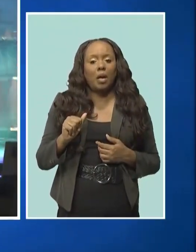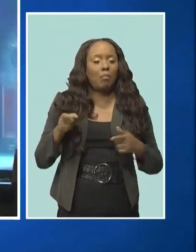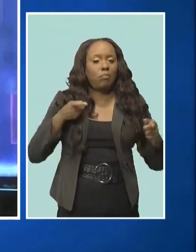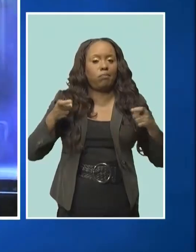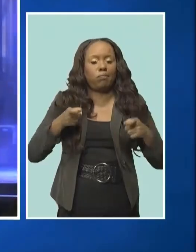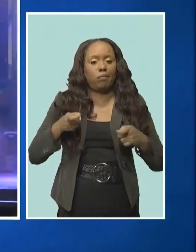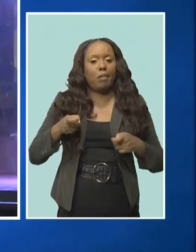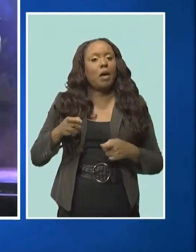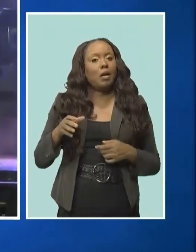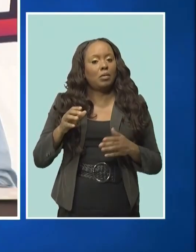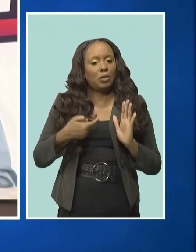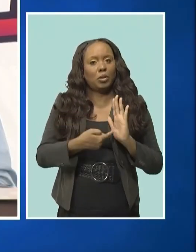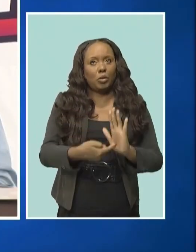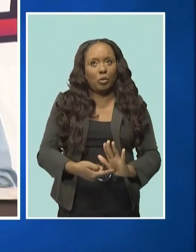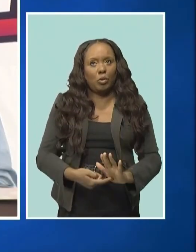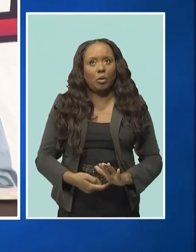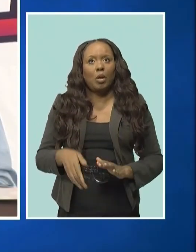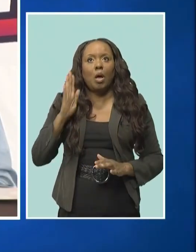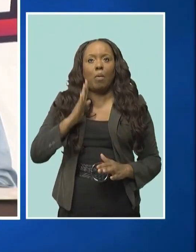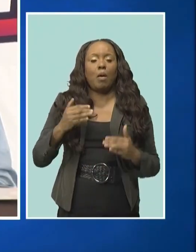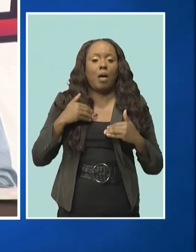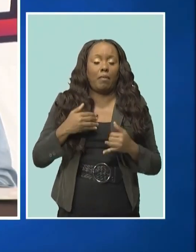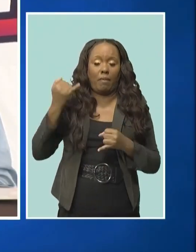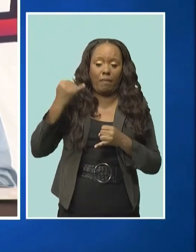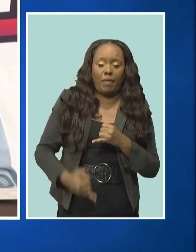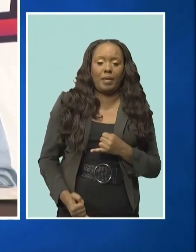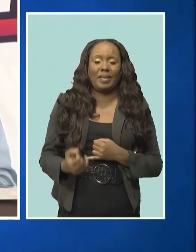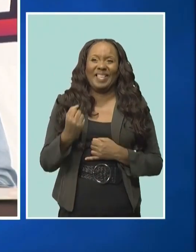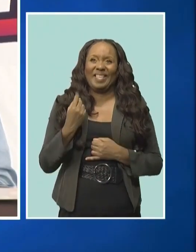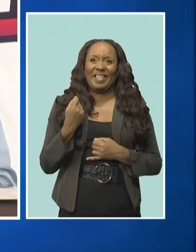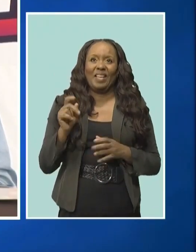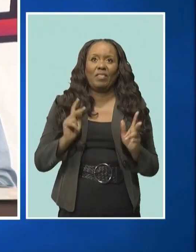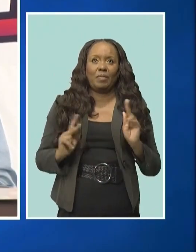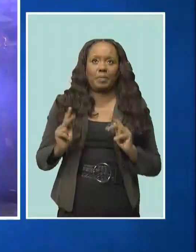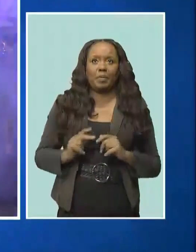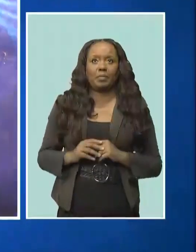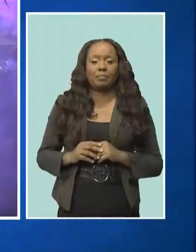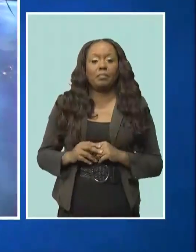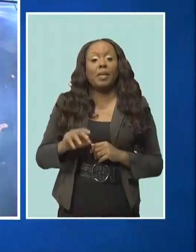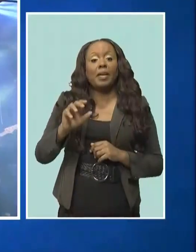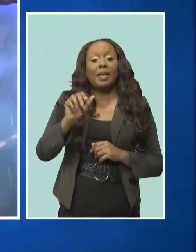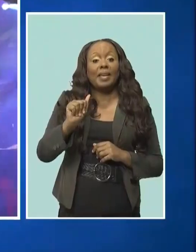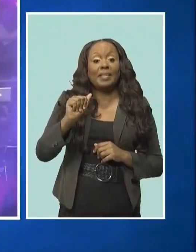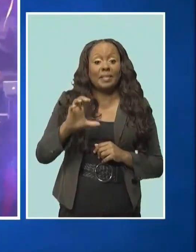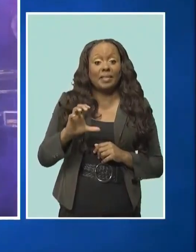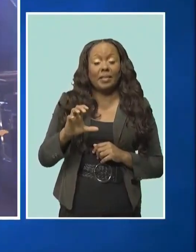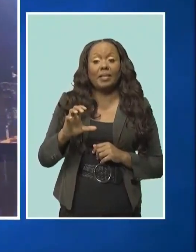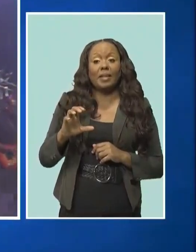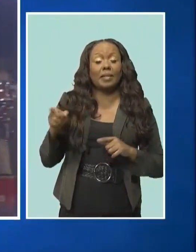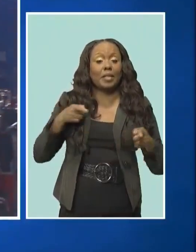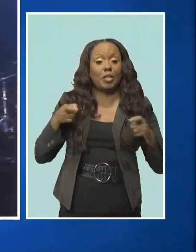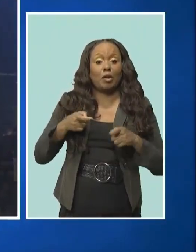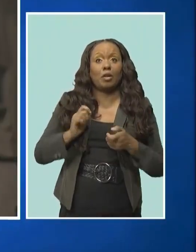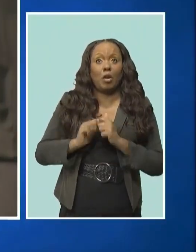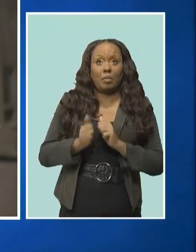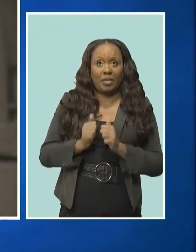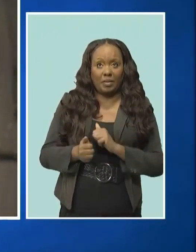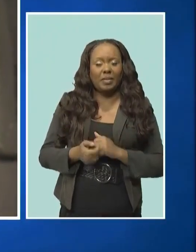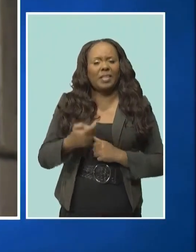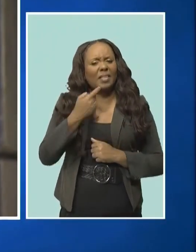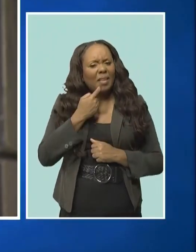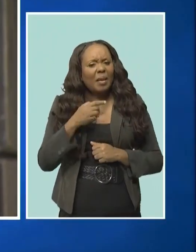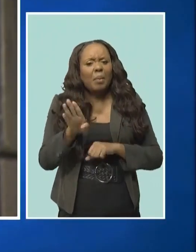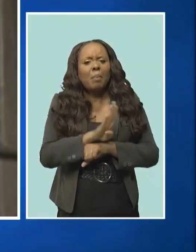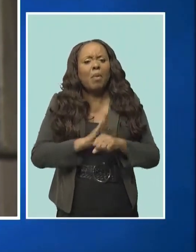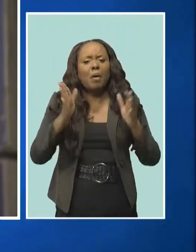final 11, according to Adrian Clark, the chief executive producer of the event. He said, knowing how much Bajans love to compete, he had